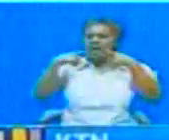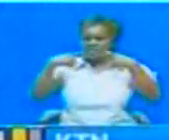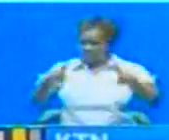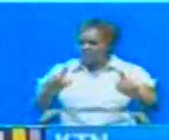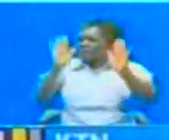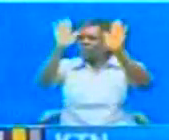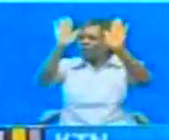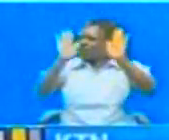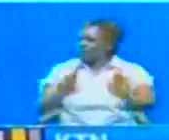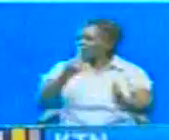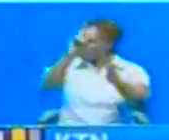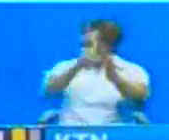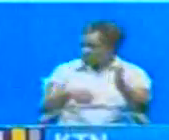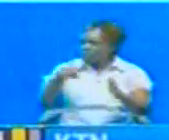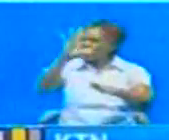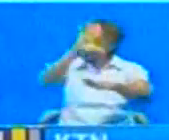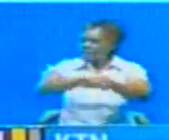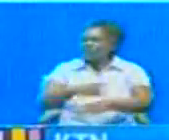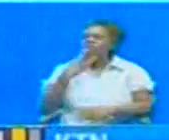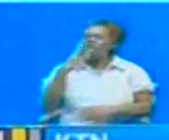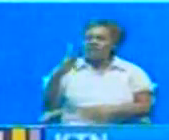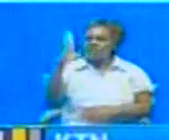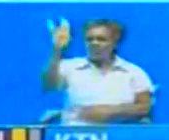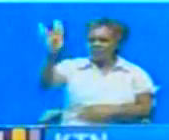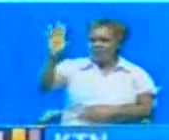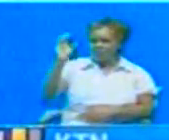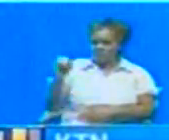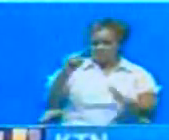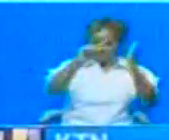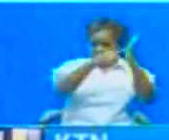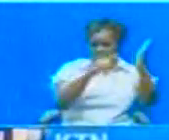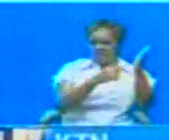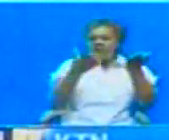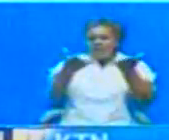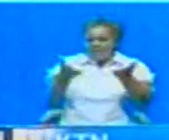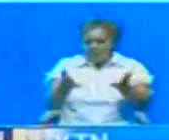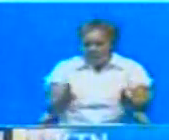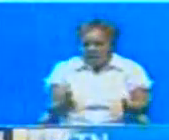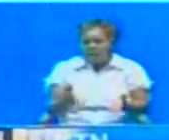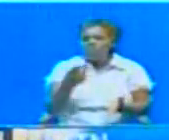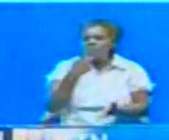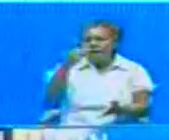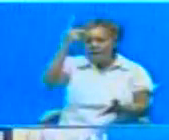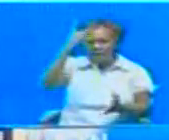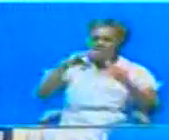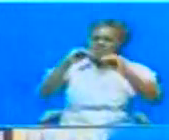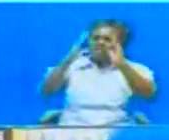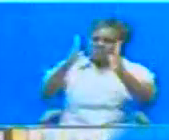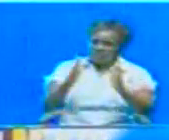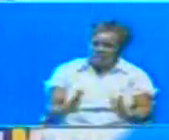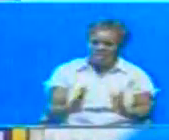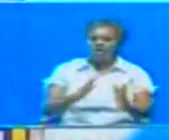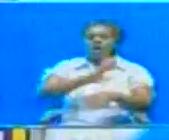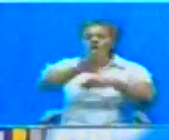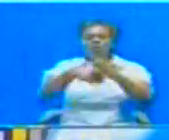What mattered is that he scored an impressive 440 marks. And now, Russel, his parents and his former teachers